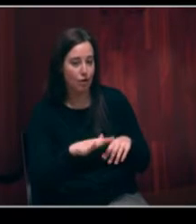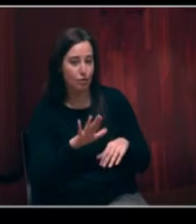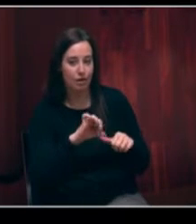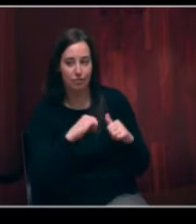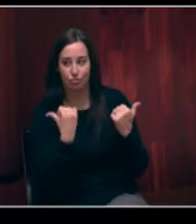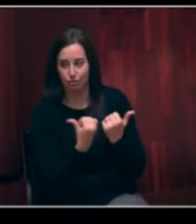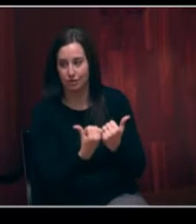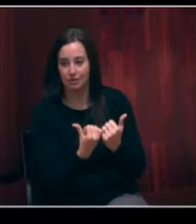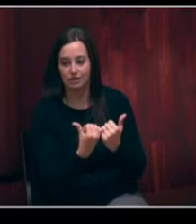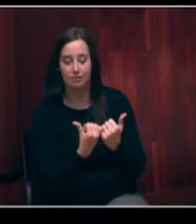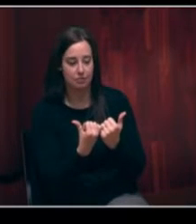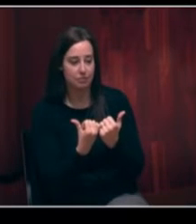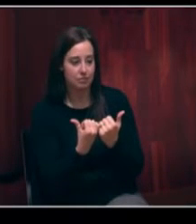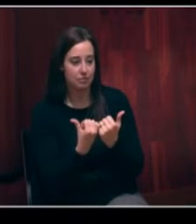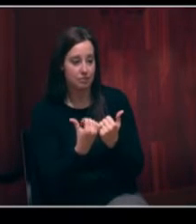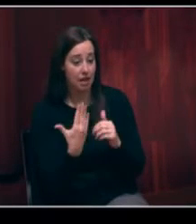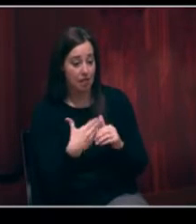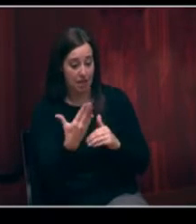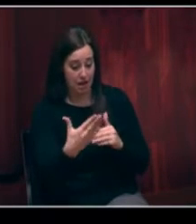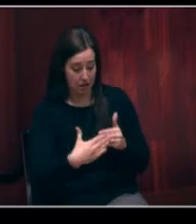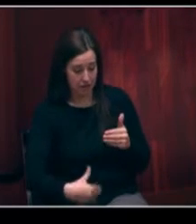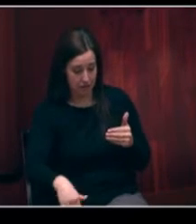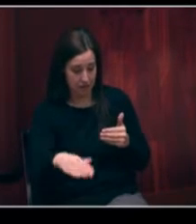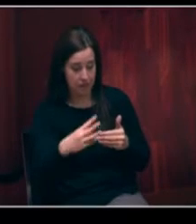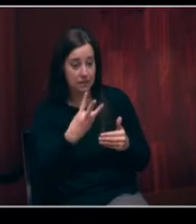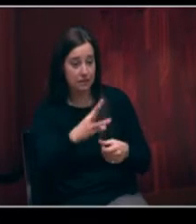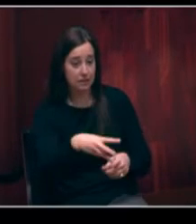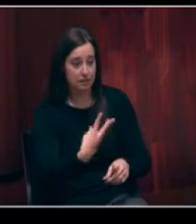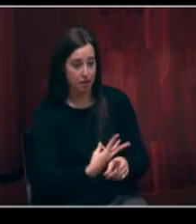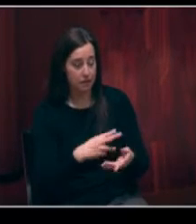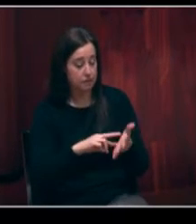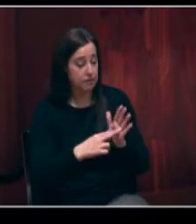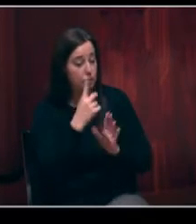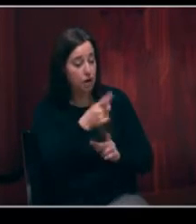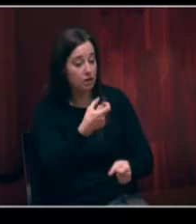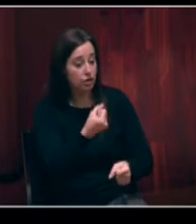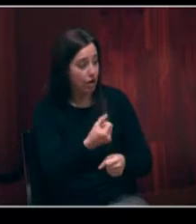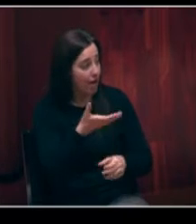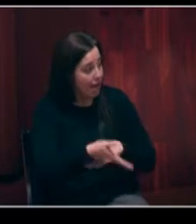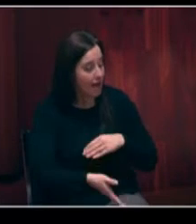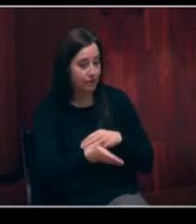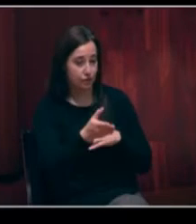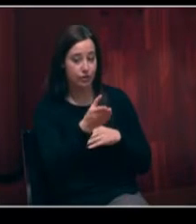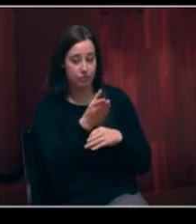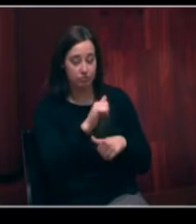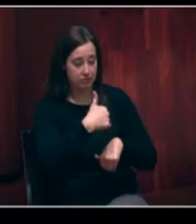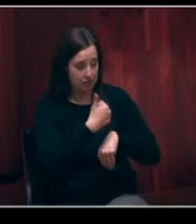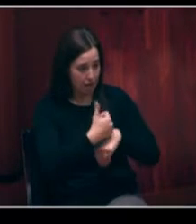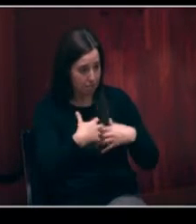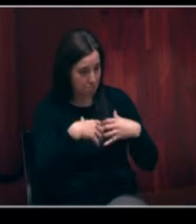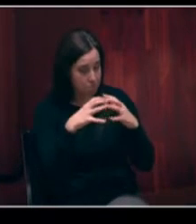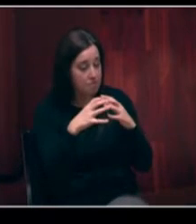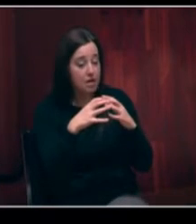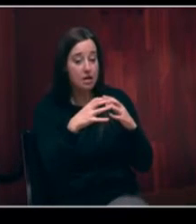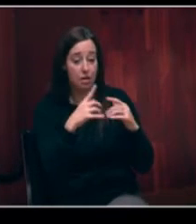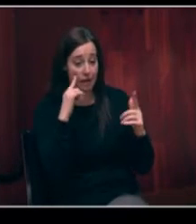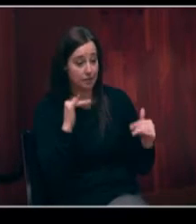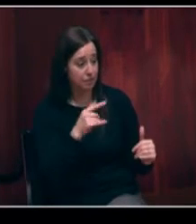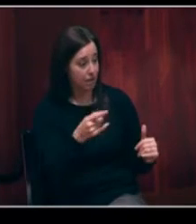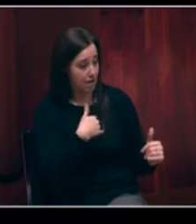agency. Now, in the next 6 months or 1 year from the regulation, we expect agencies to have a plan in place, a transition